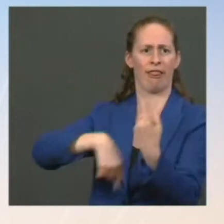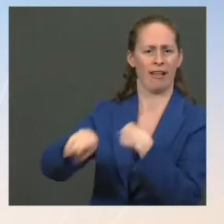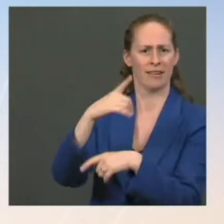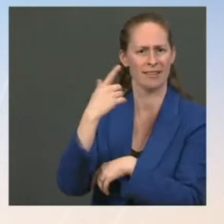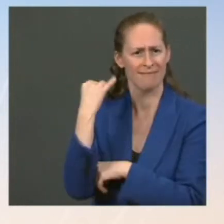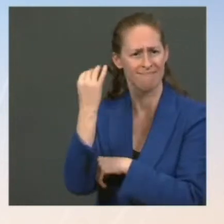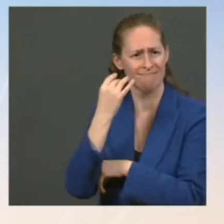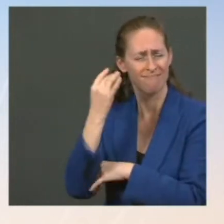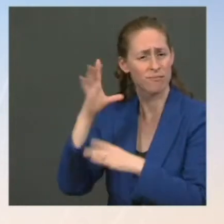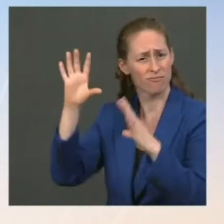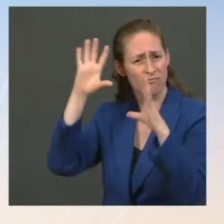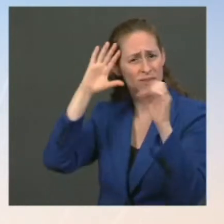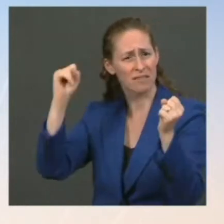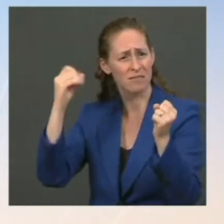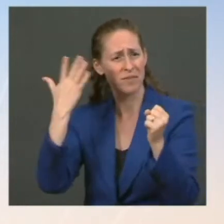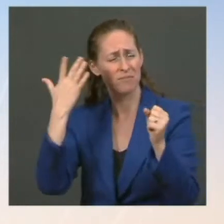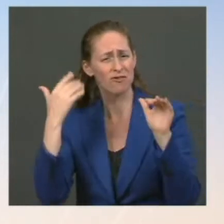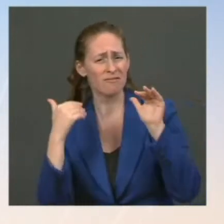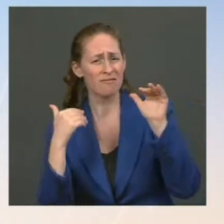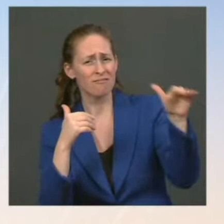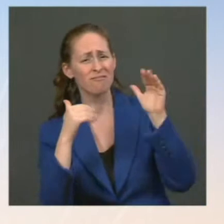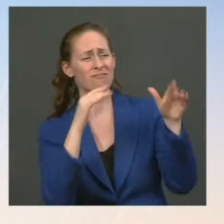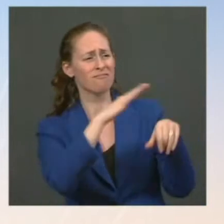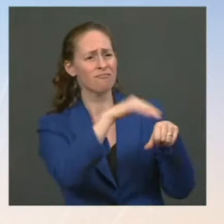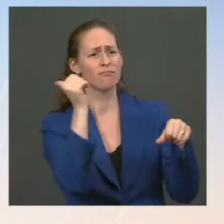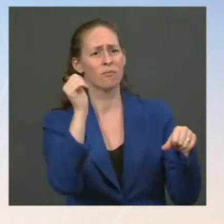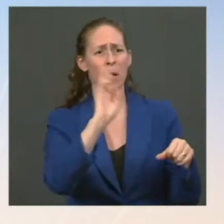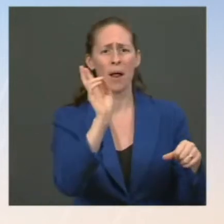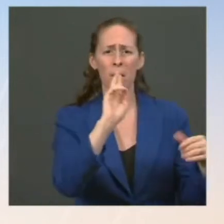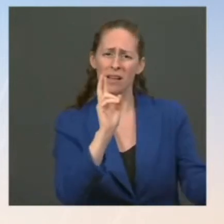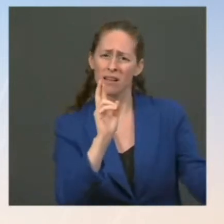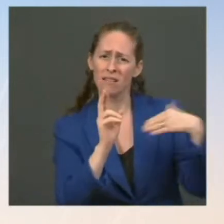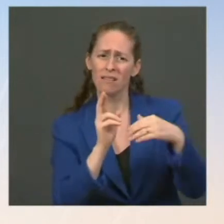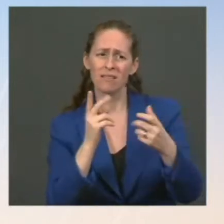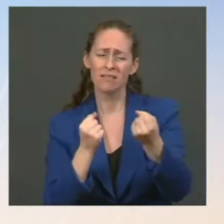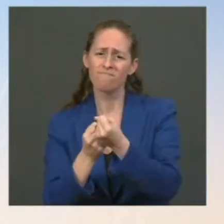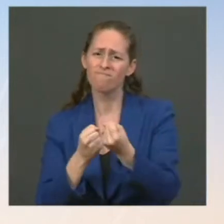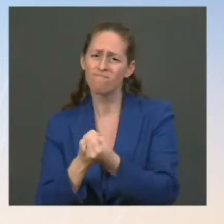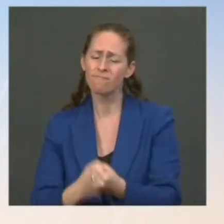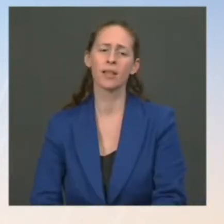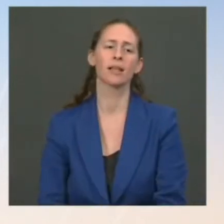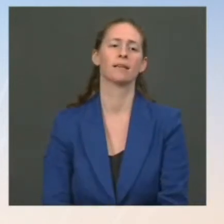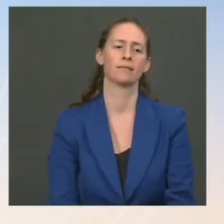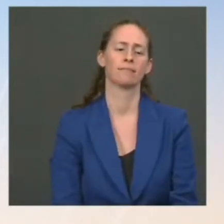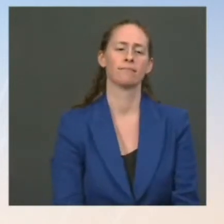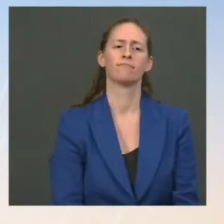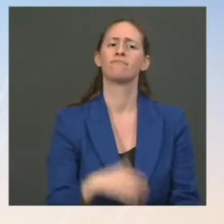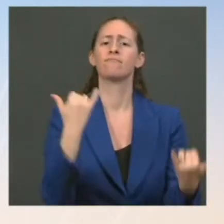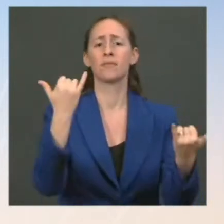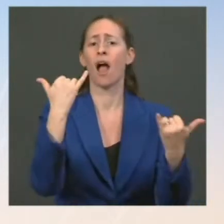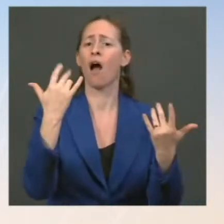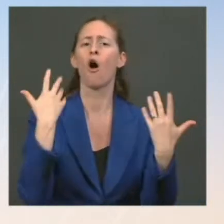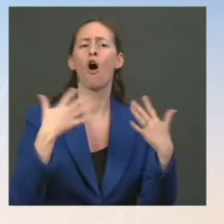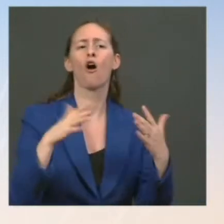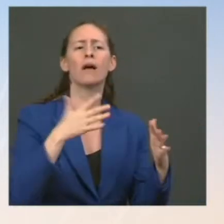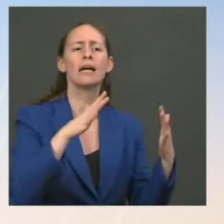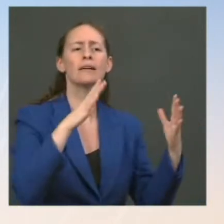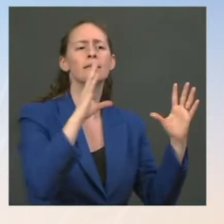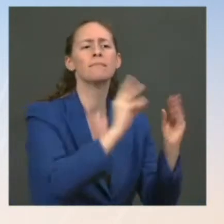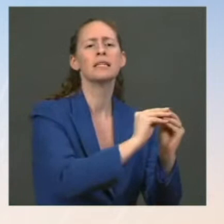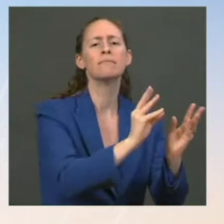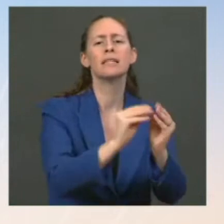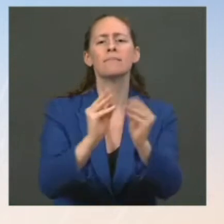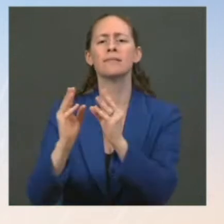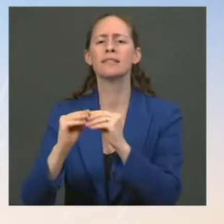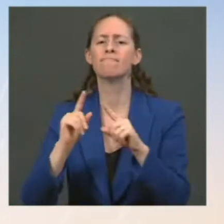them to back that this year on? We are certainly engaged with a broad range of members and their offices about moving